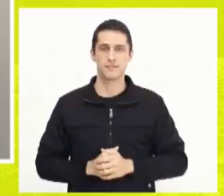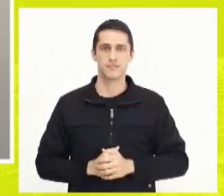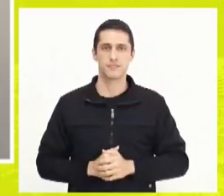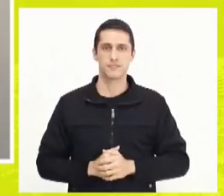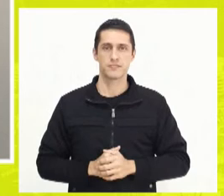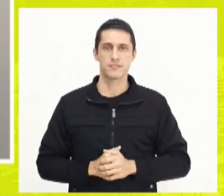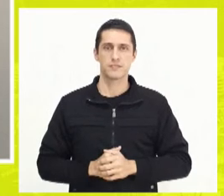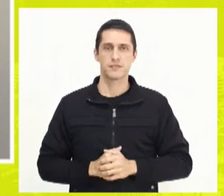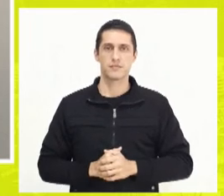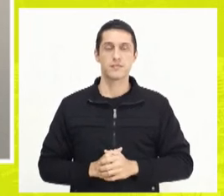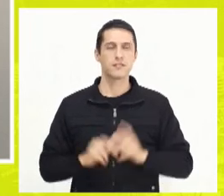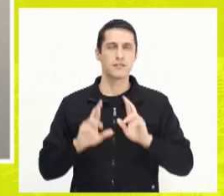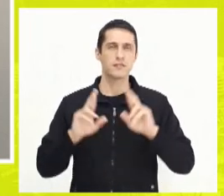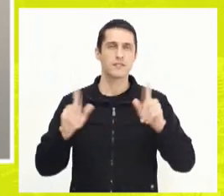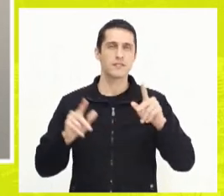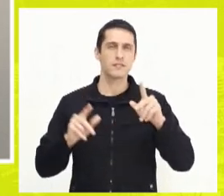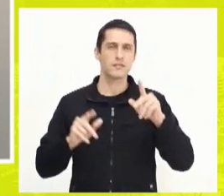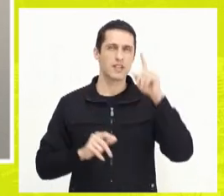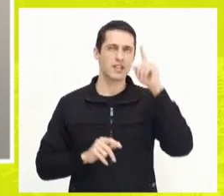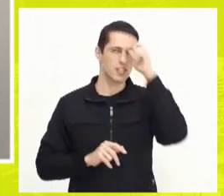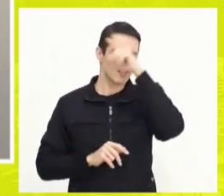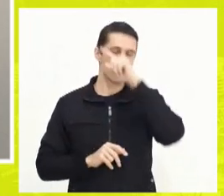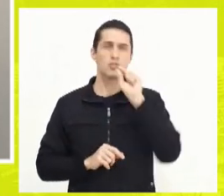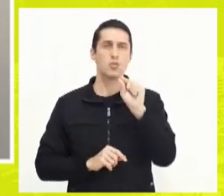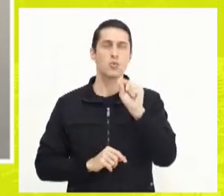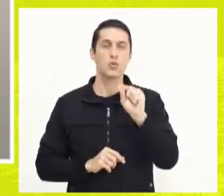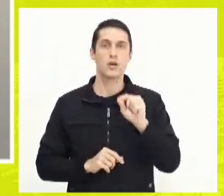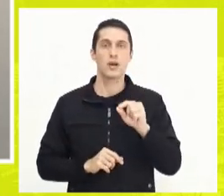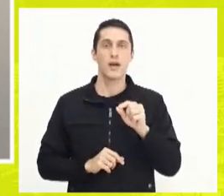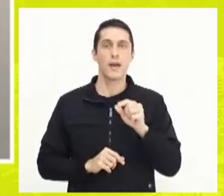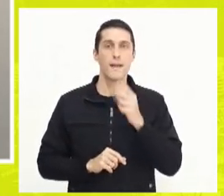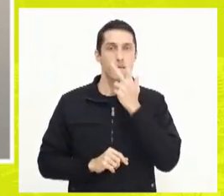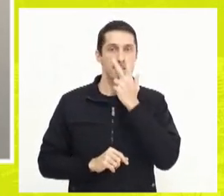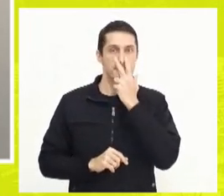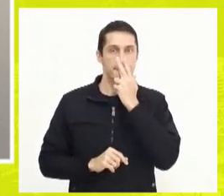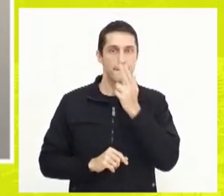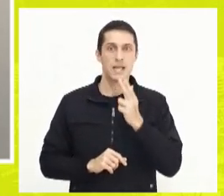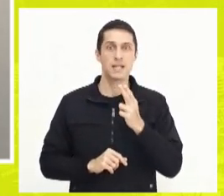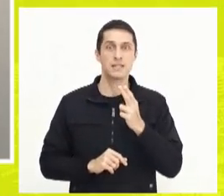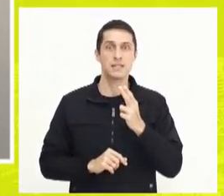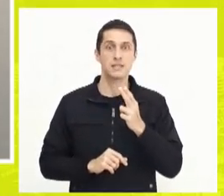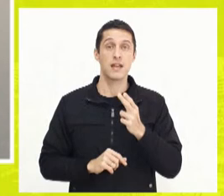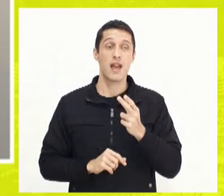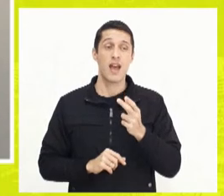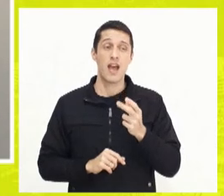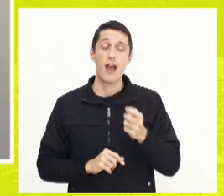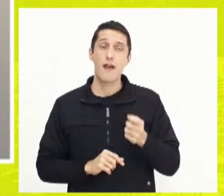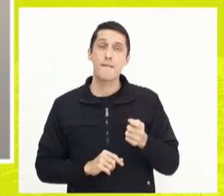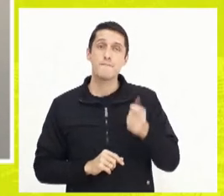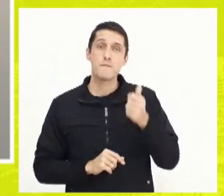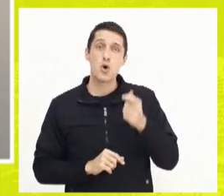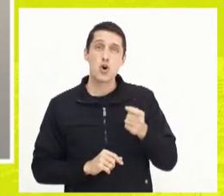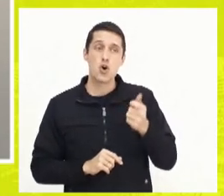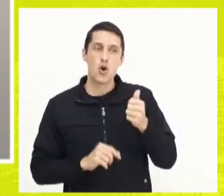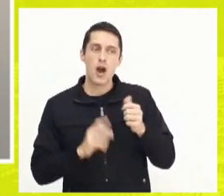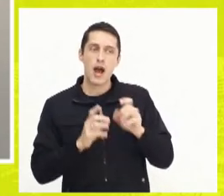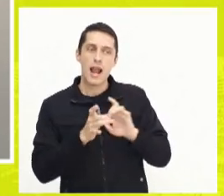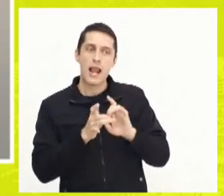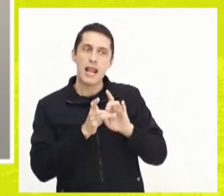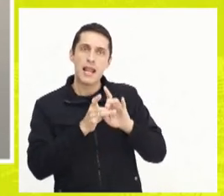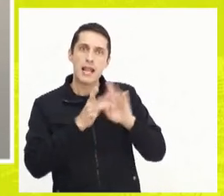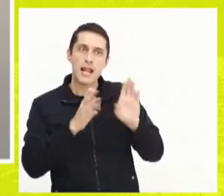difficulty the fact that there's not enough opening for women to talk about this we